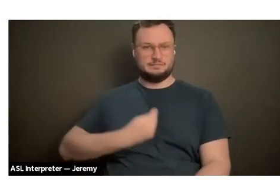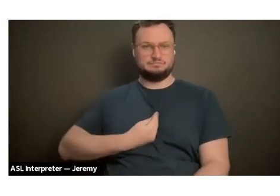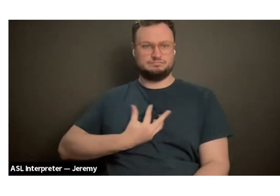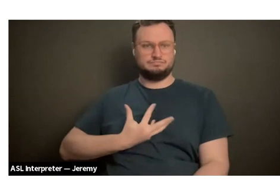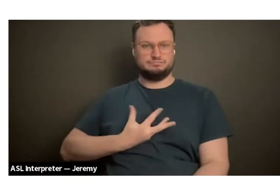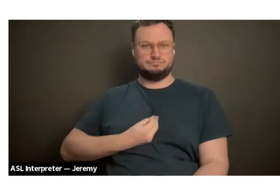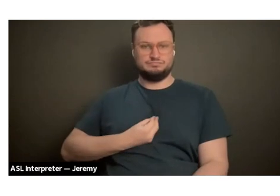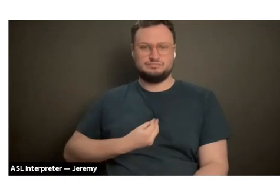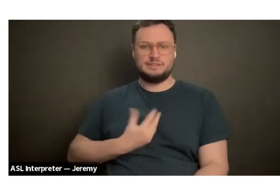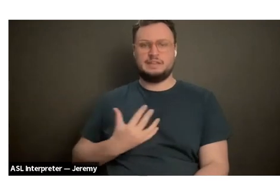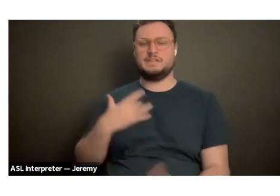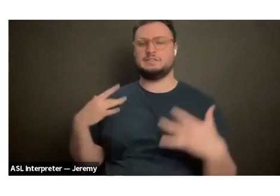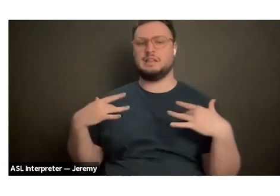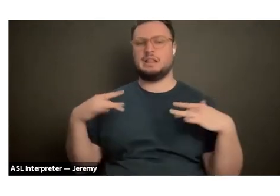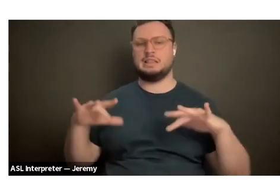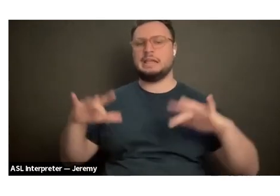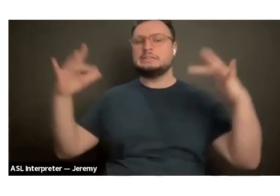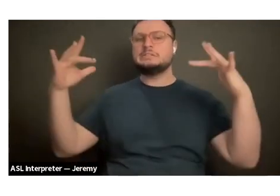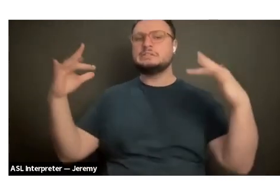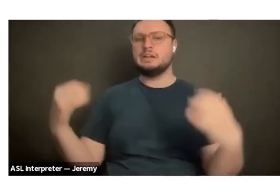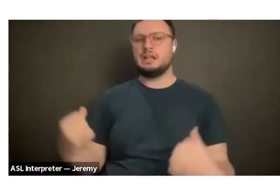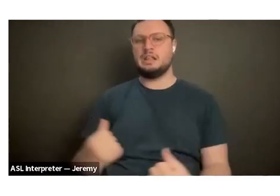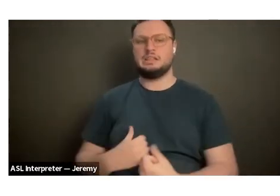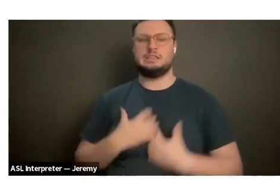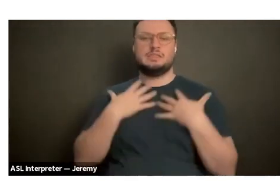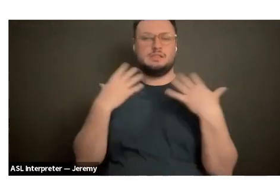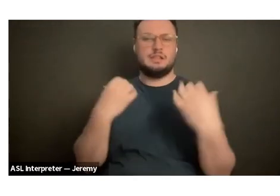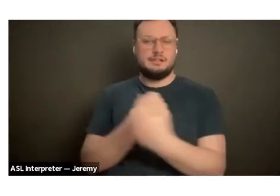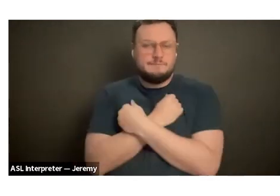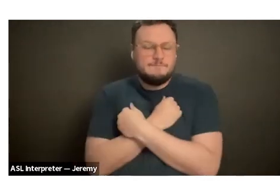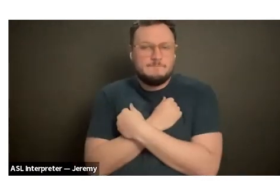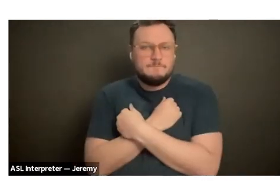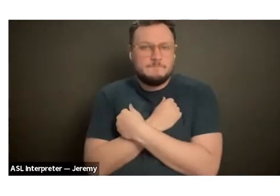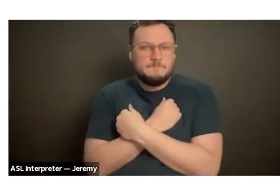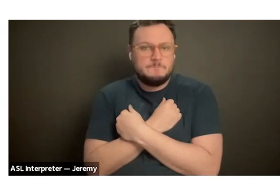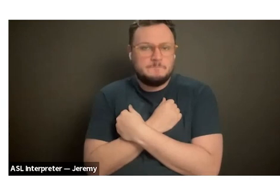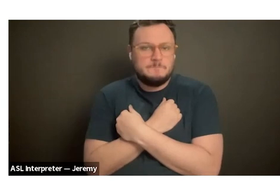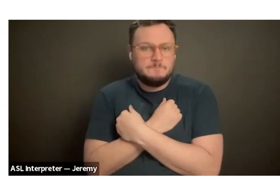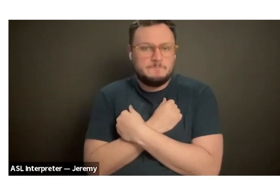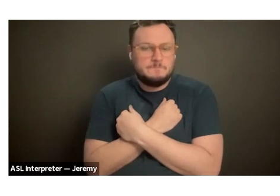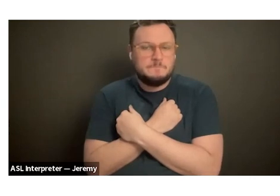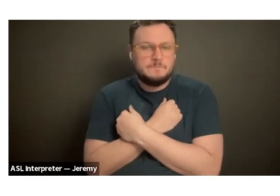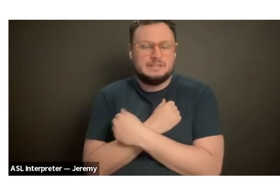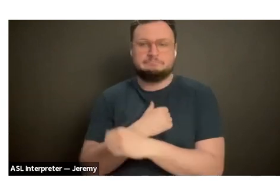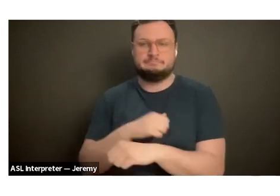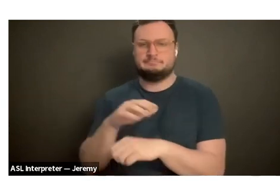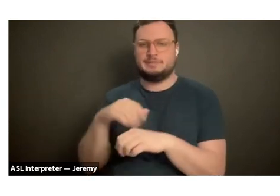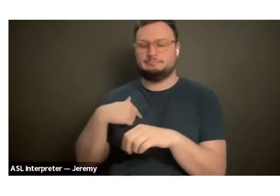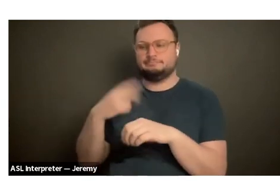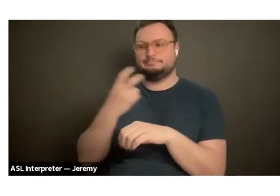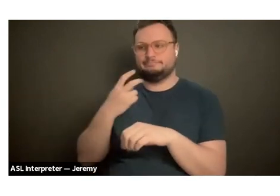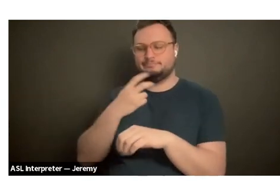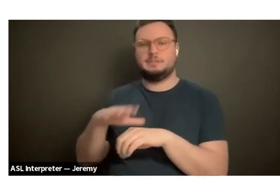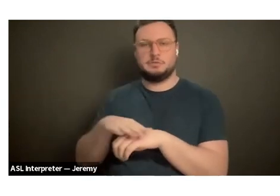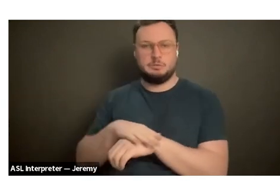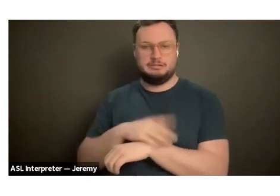feeling. It brings the people and the people who sorry, I'm so done. The people who are